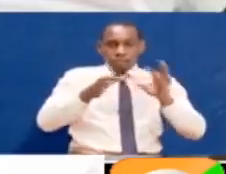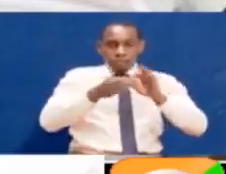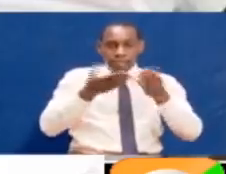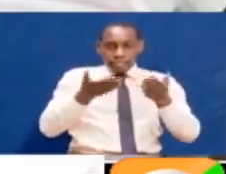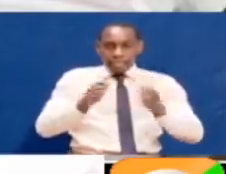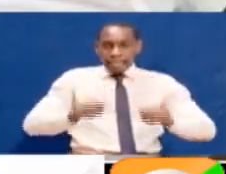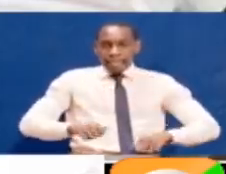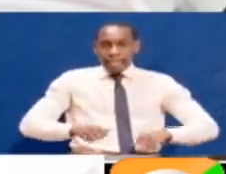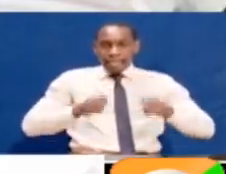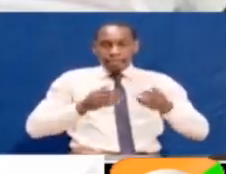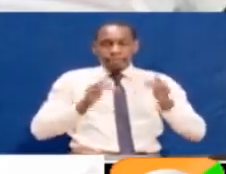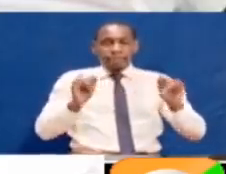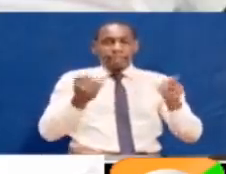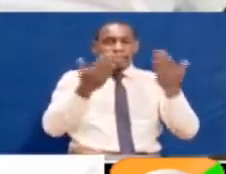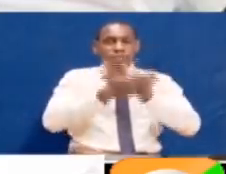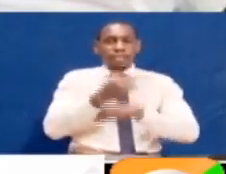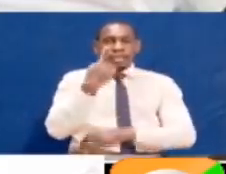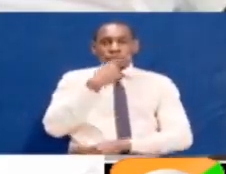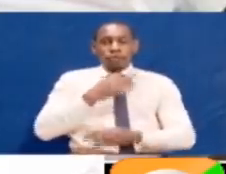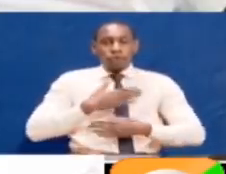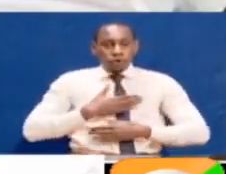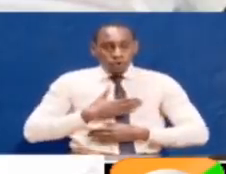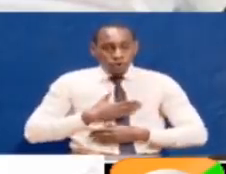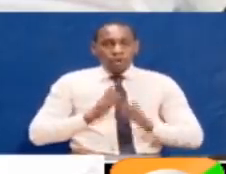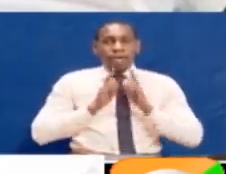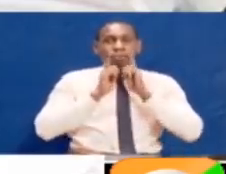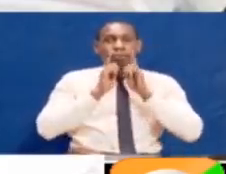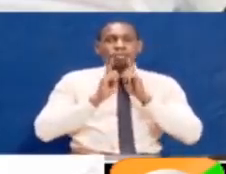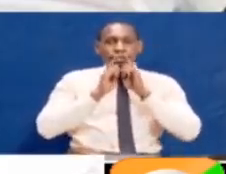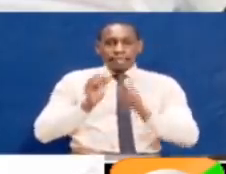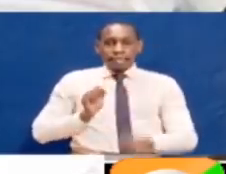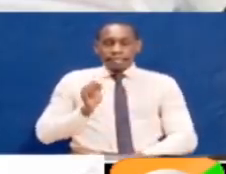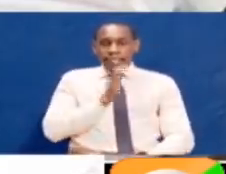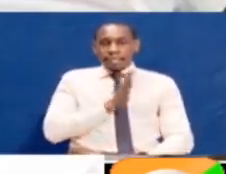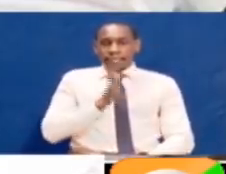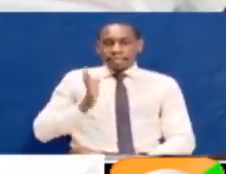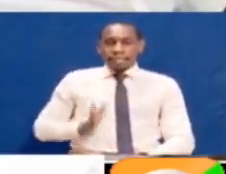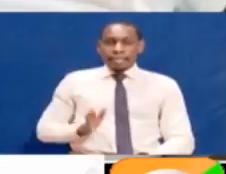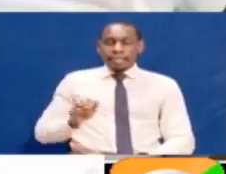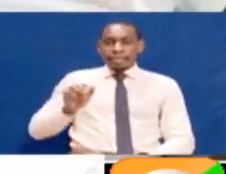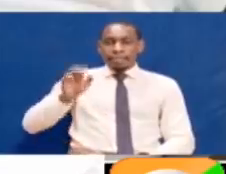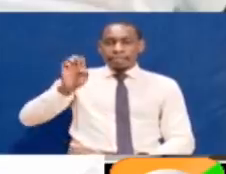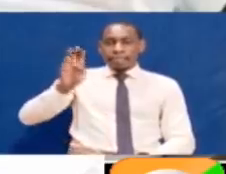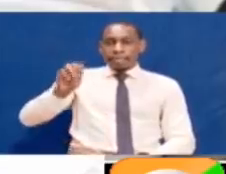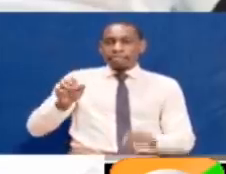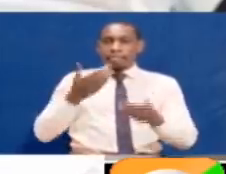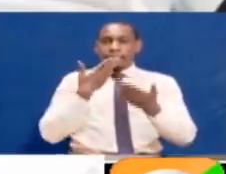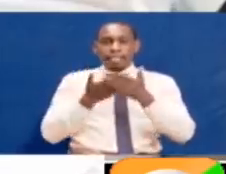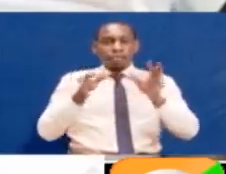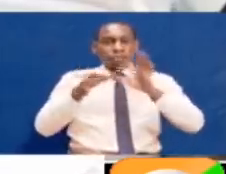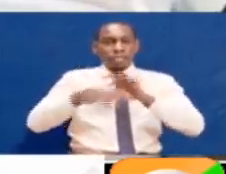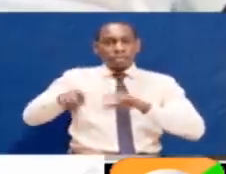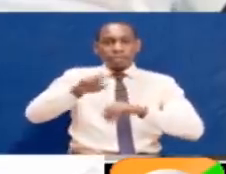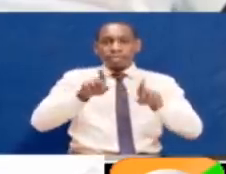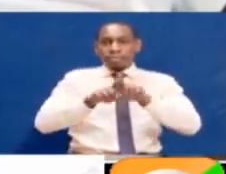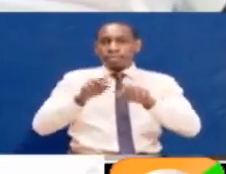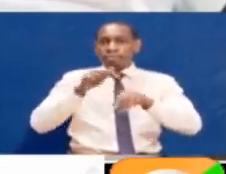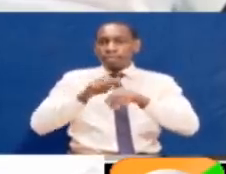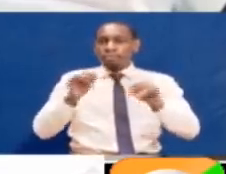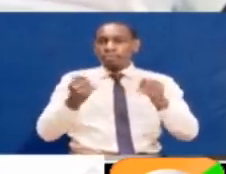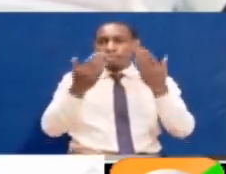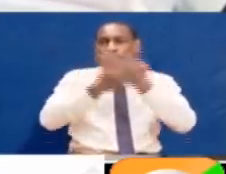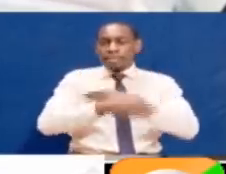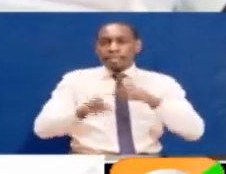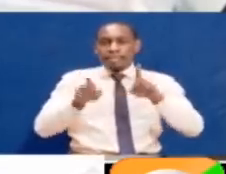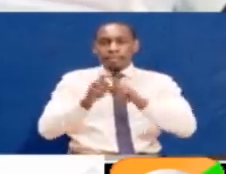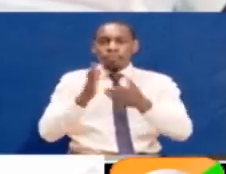me live on Newsnight is Honorable Kipchumba Murkomen, the Elgeyo Marakwet senator. Thank you so much for joining us and for making time for us on Newsnight, despite